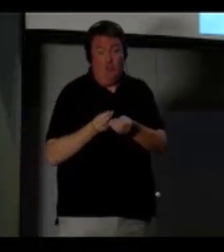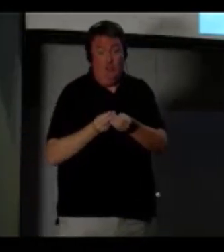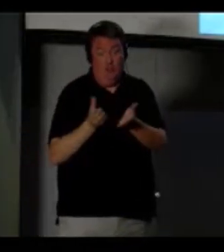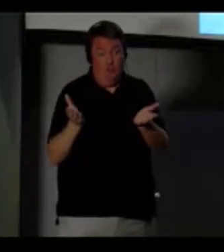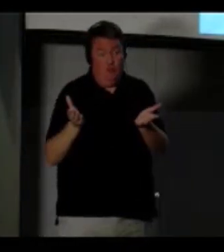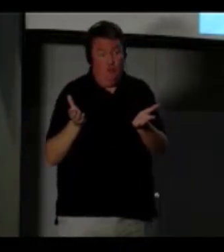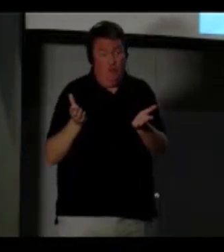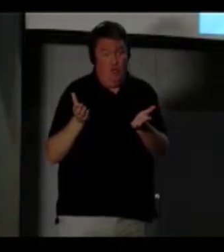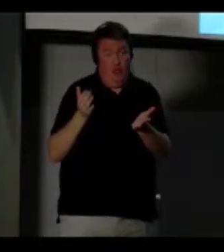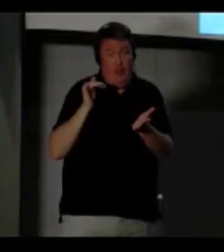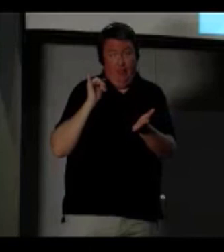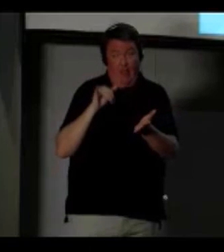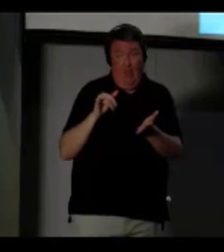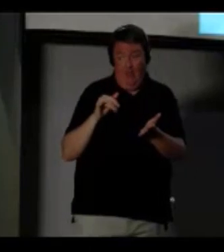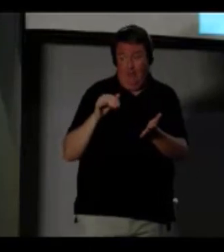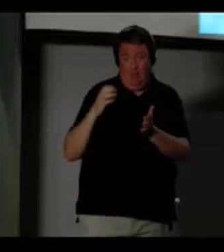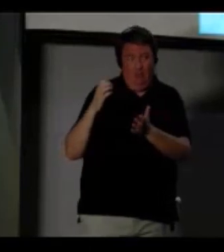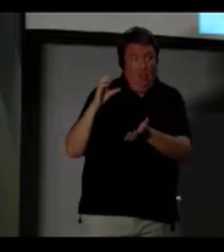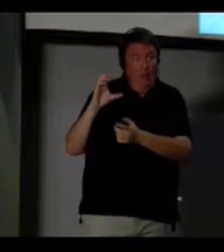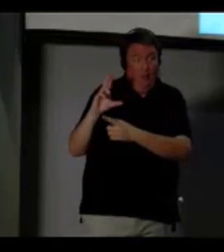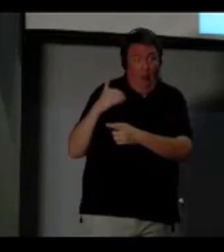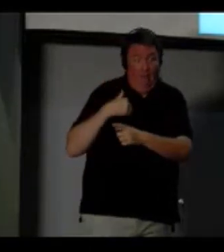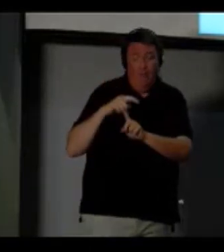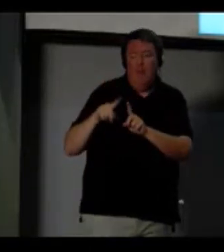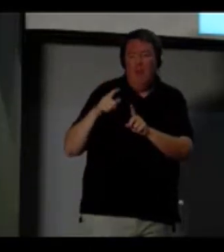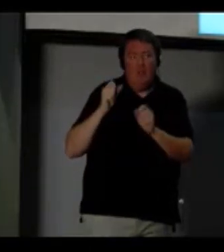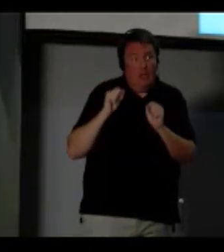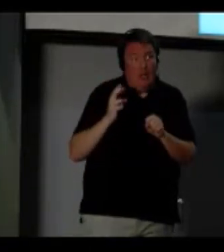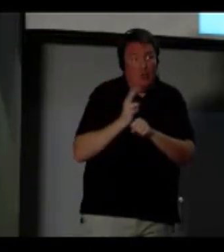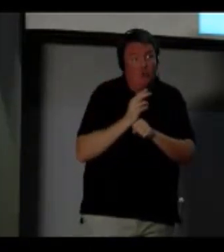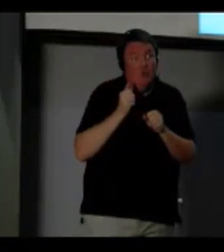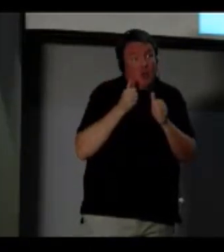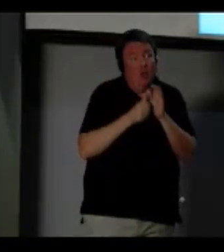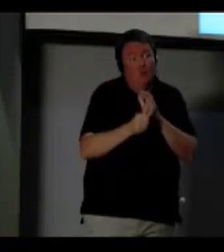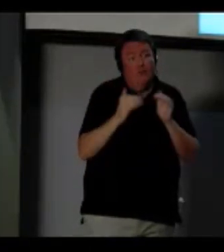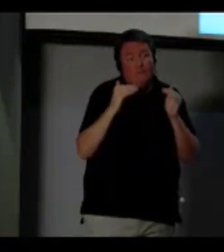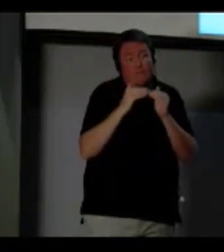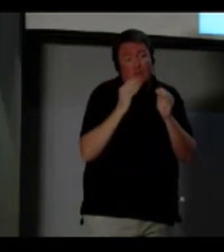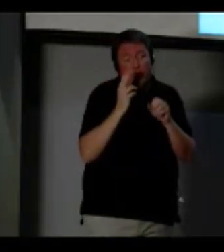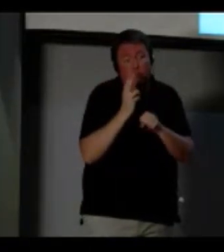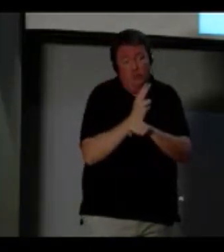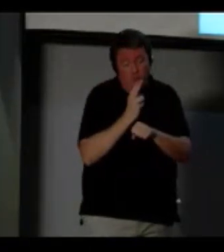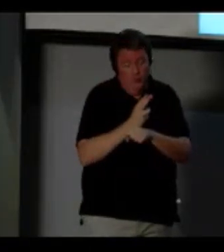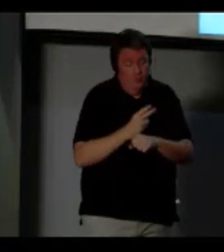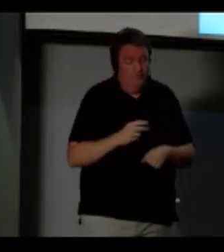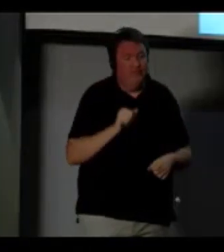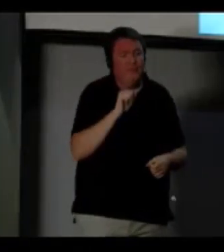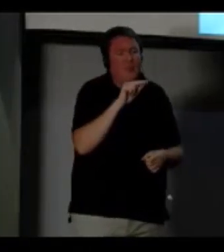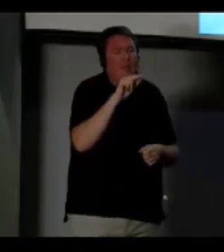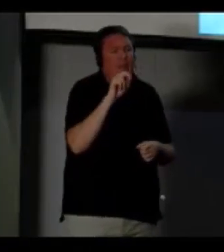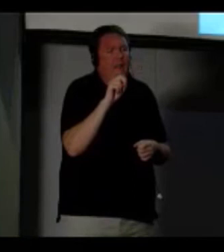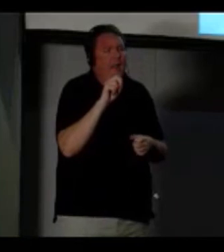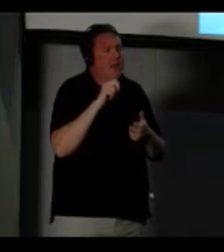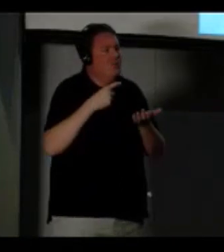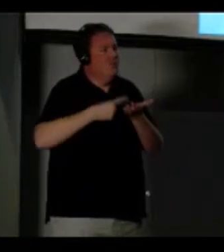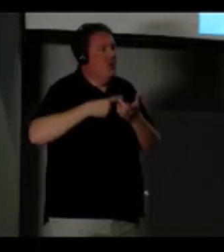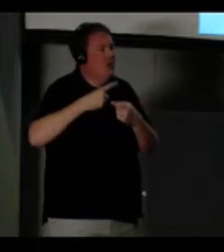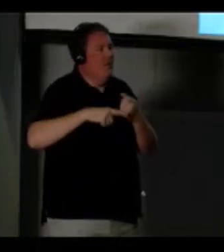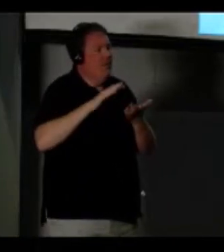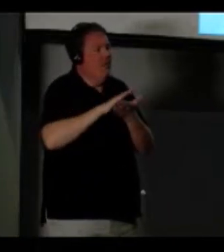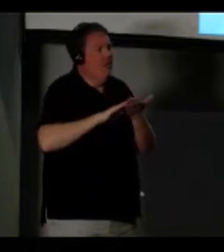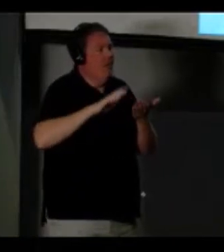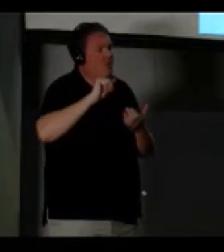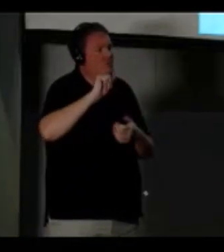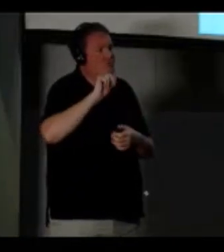use. And as Anne mentioned, and was very heavily involved in the College Art Association project on